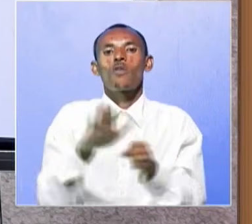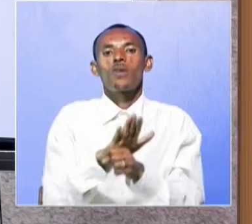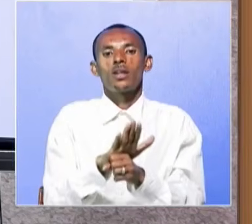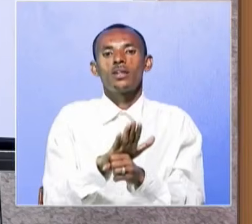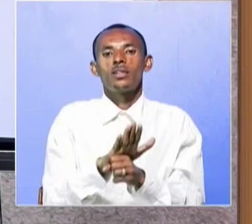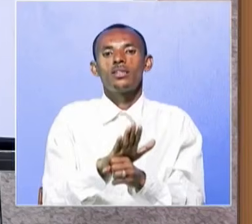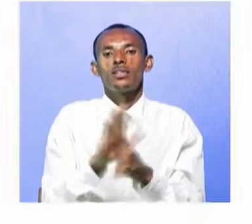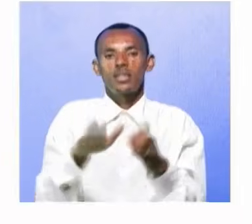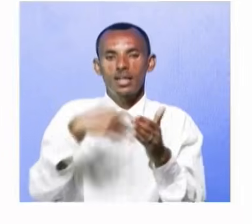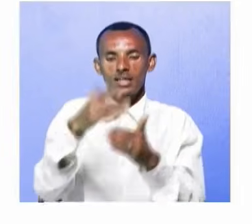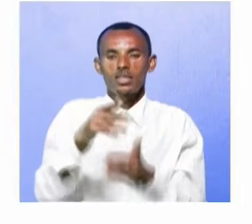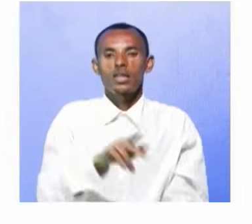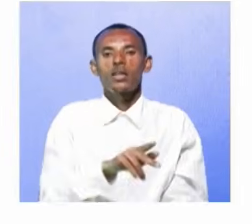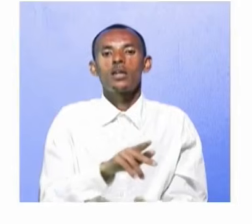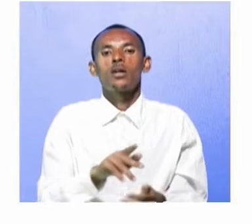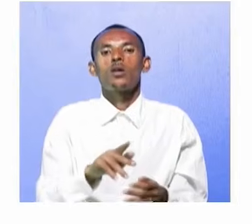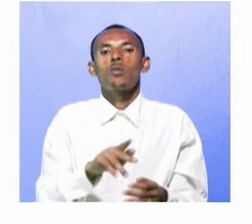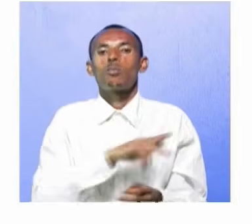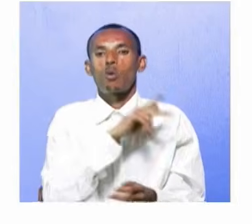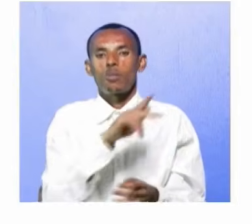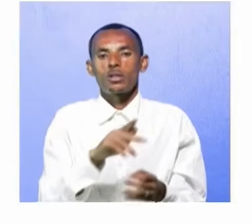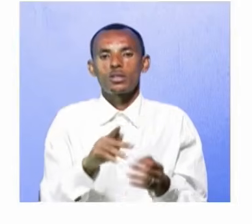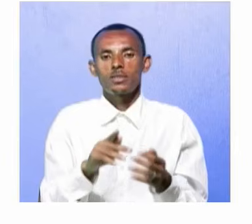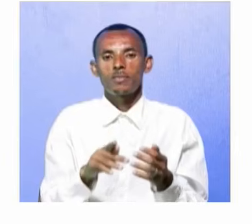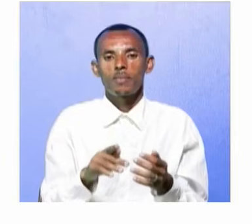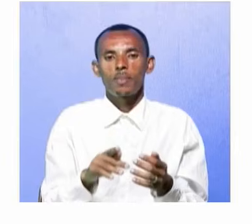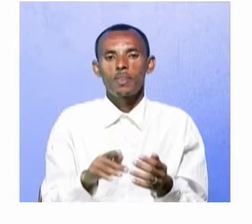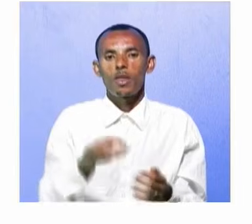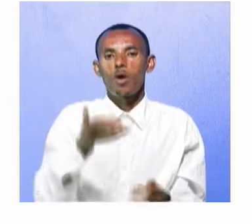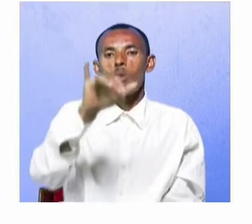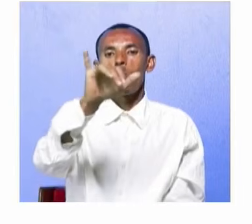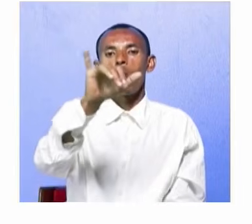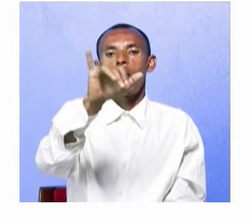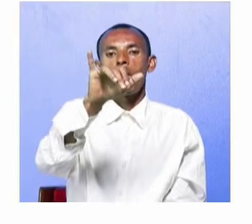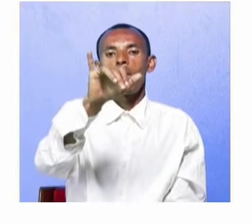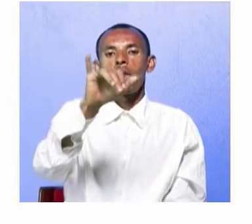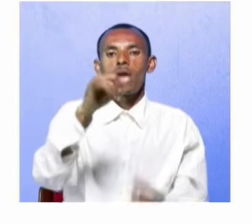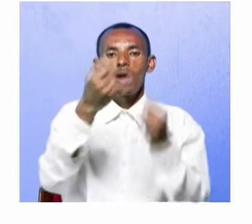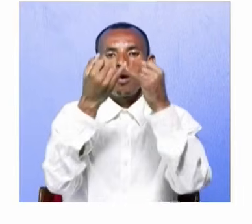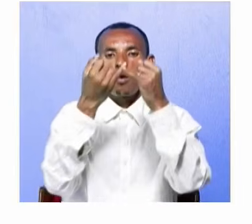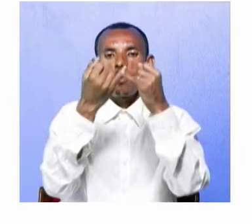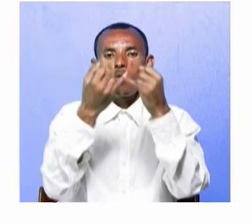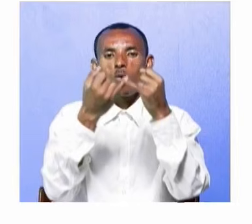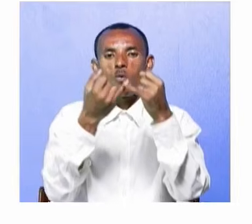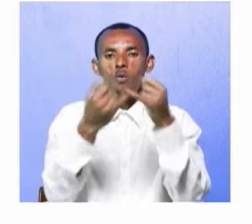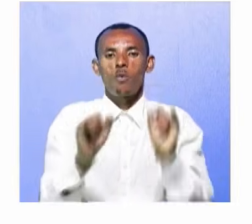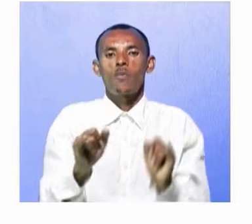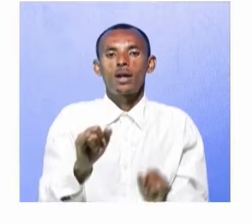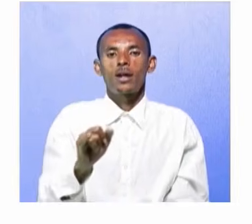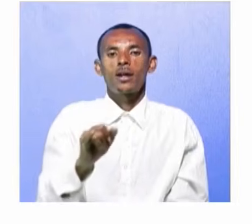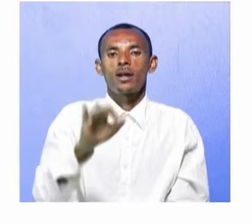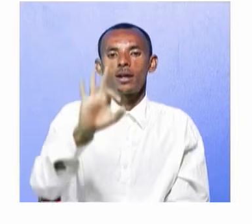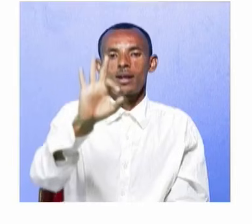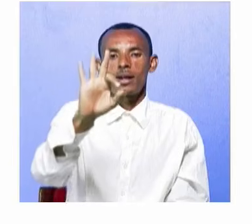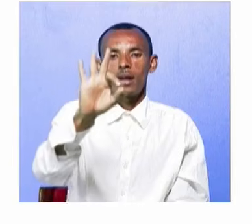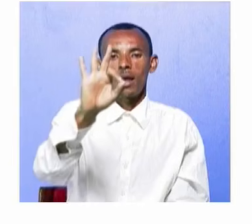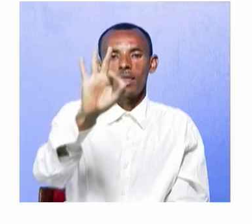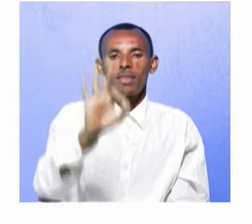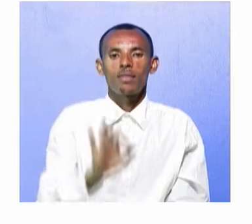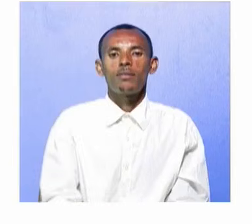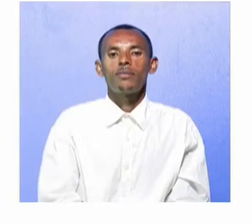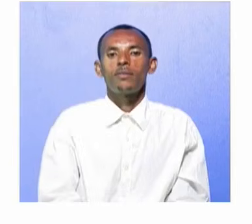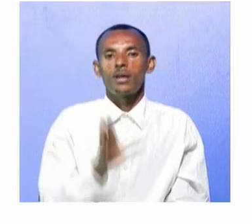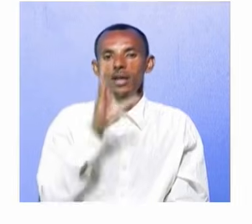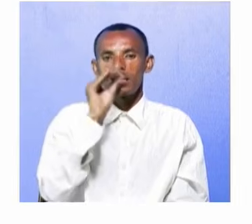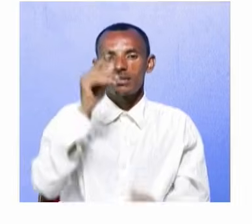next proportion is y over 9. Okay, y over 9.